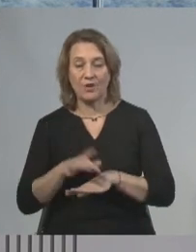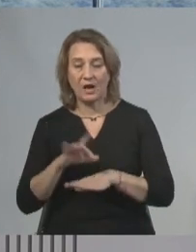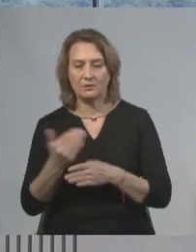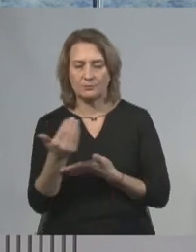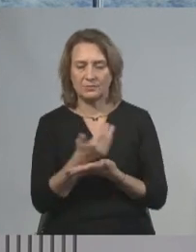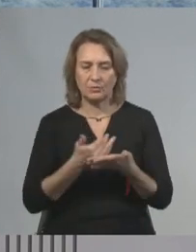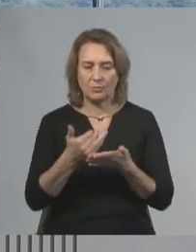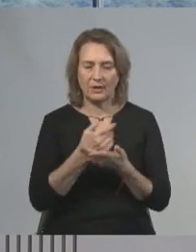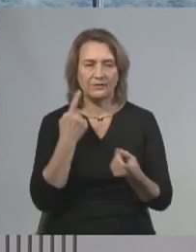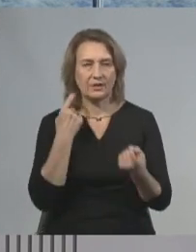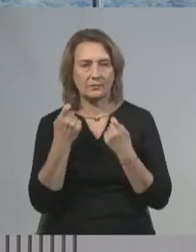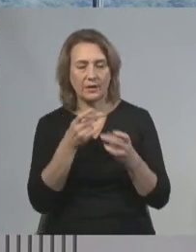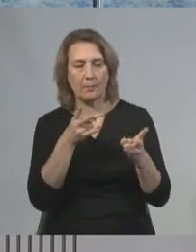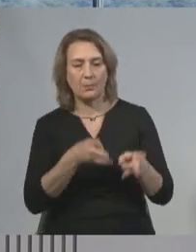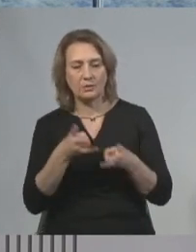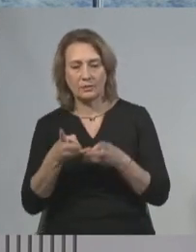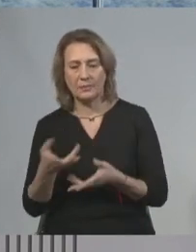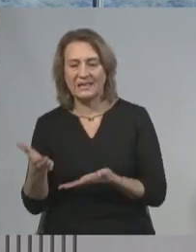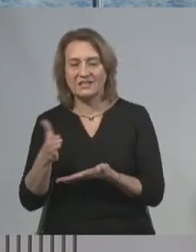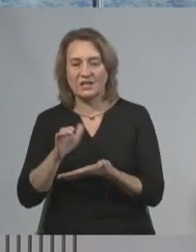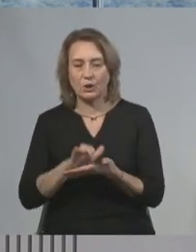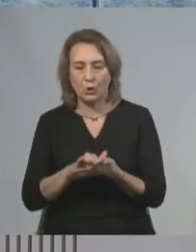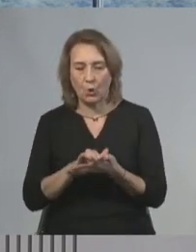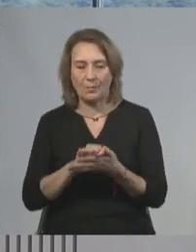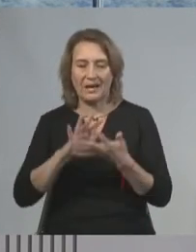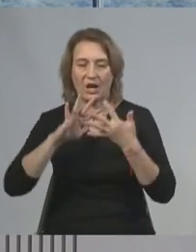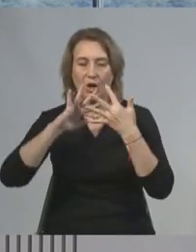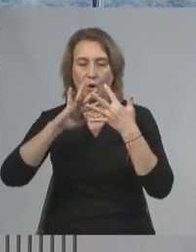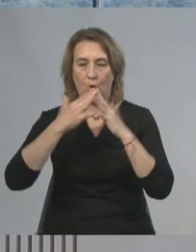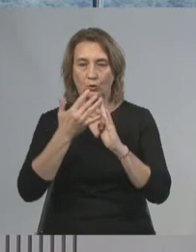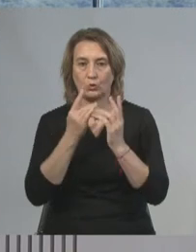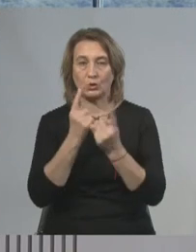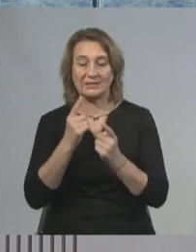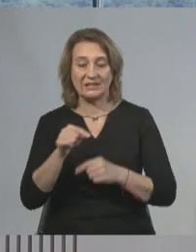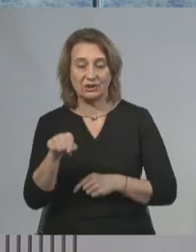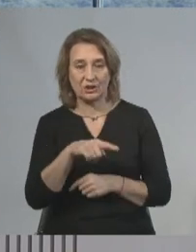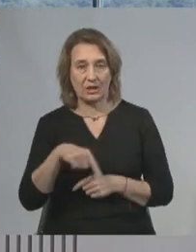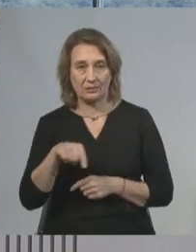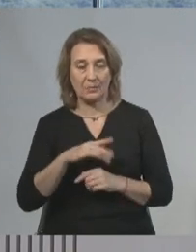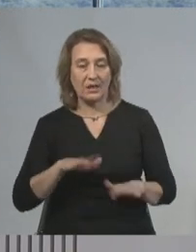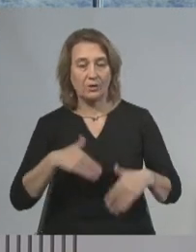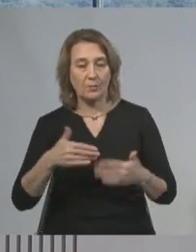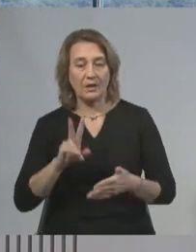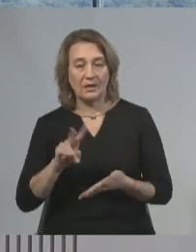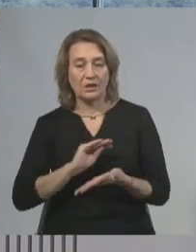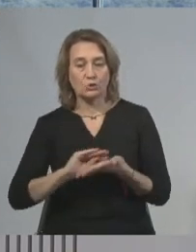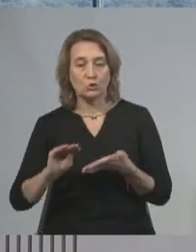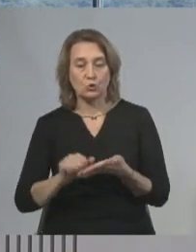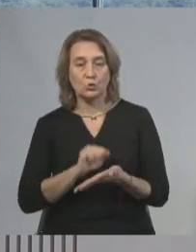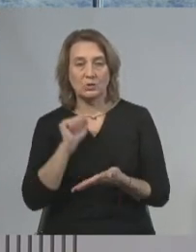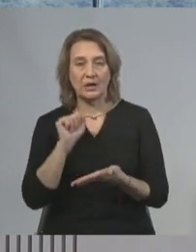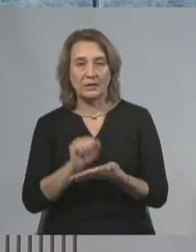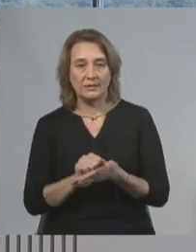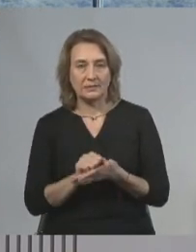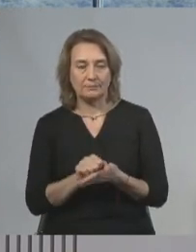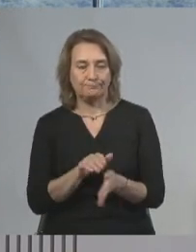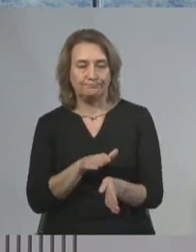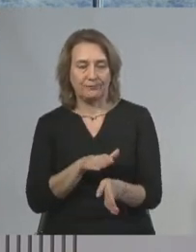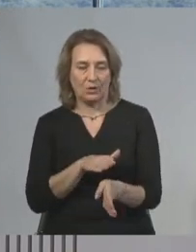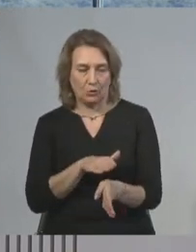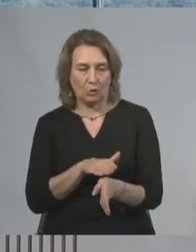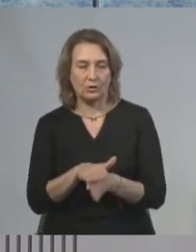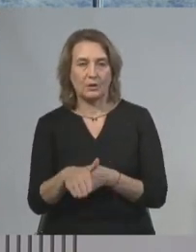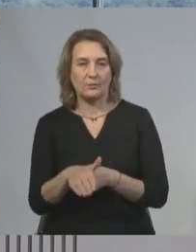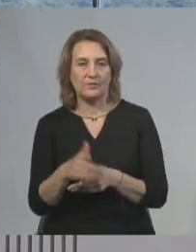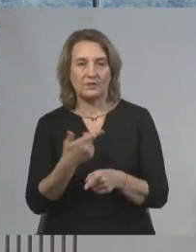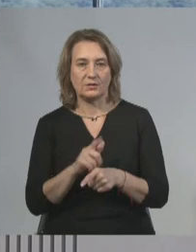report on this they condemned the situation of the covering of the historian the